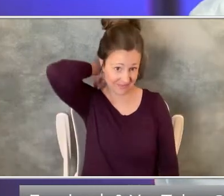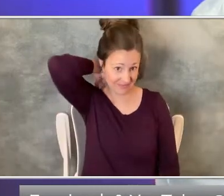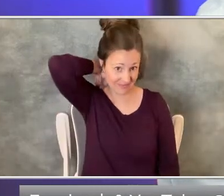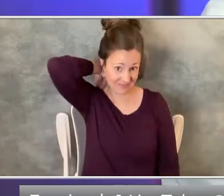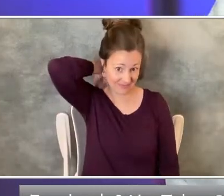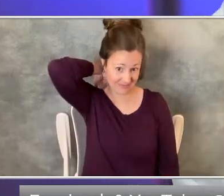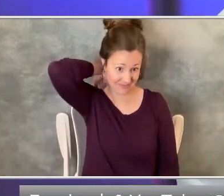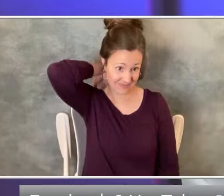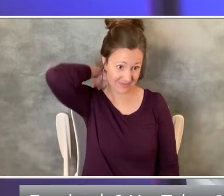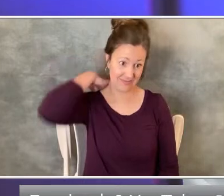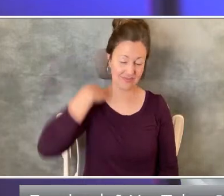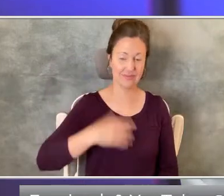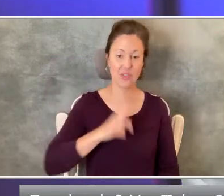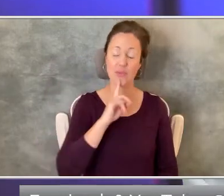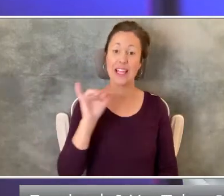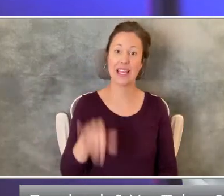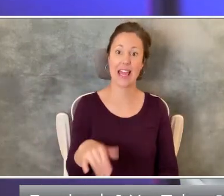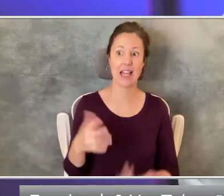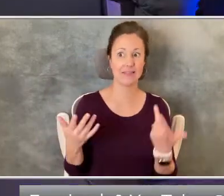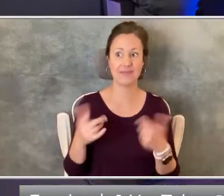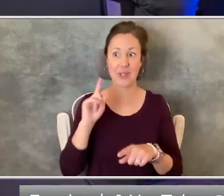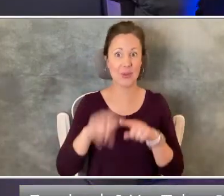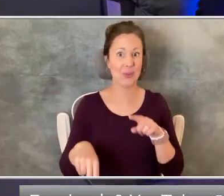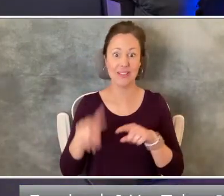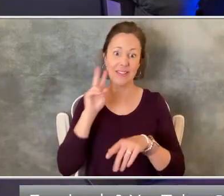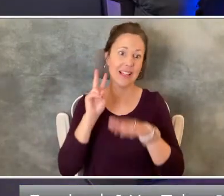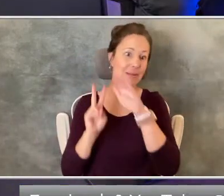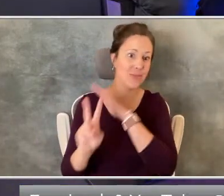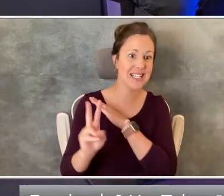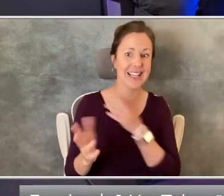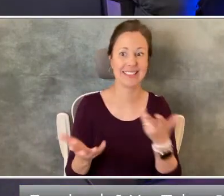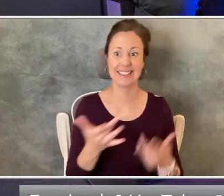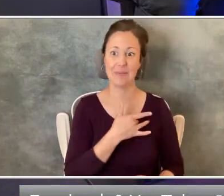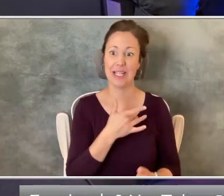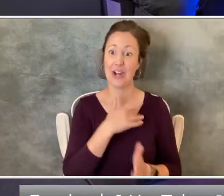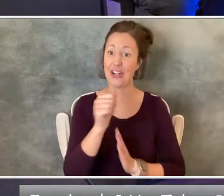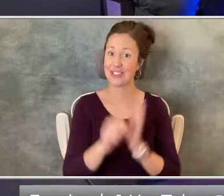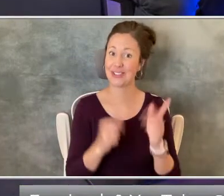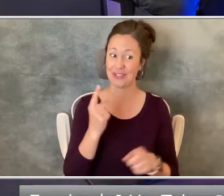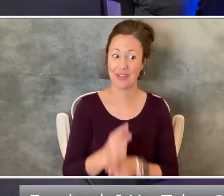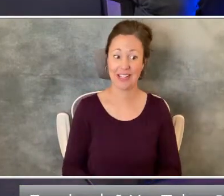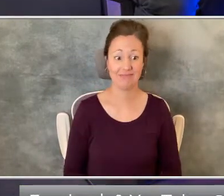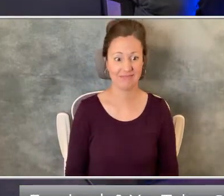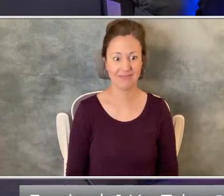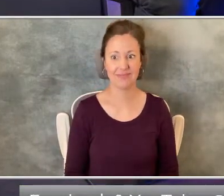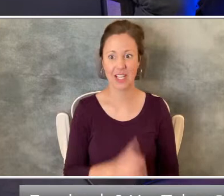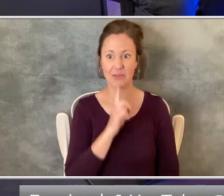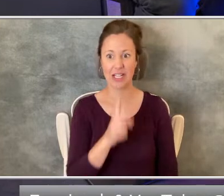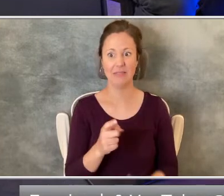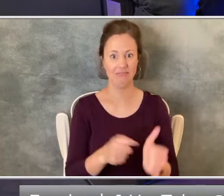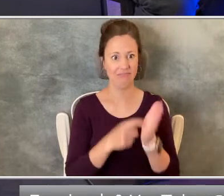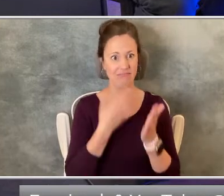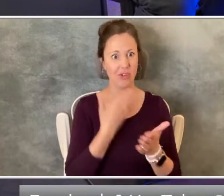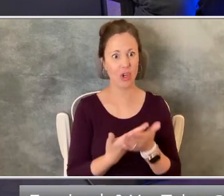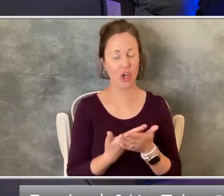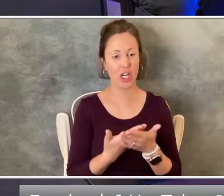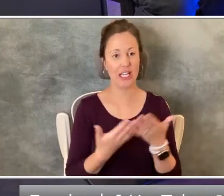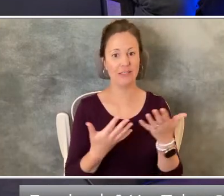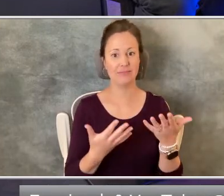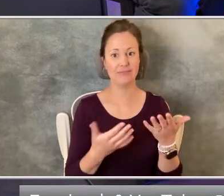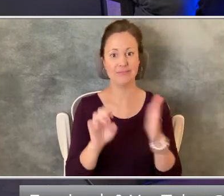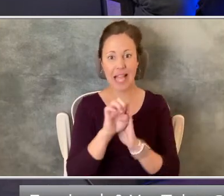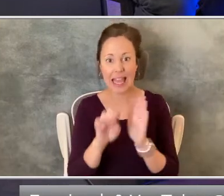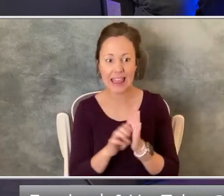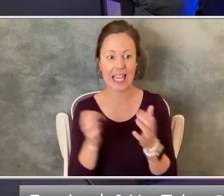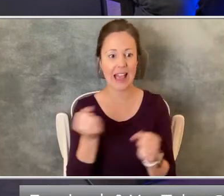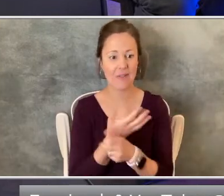of being a heart failure surgeon, I guess. Boy, and it takes good bedside manner to also explain to the patients what's happening